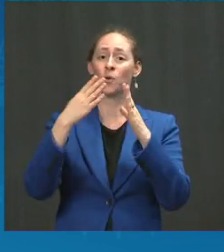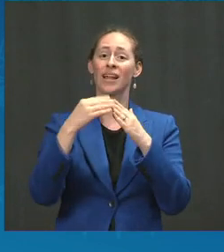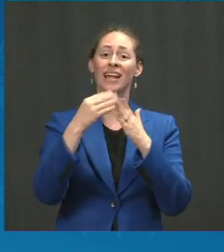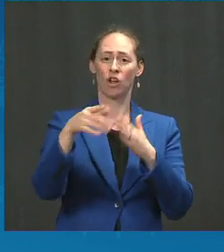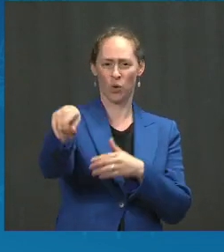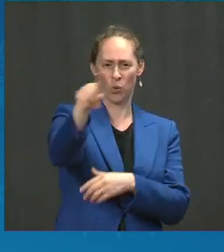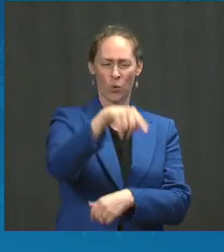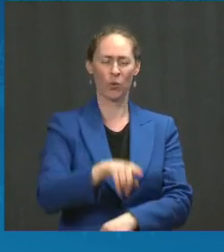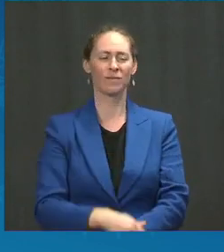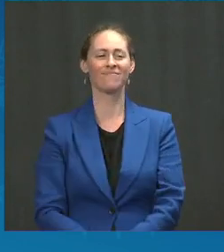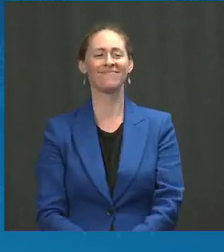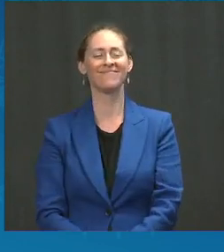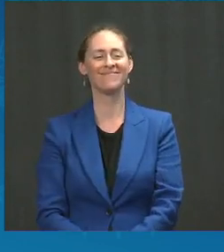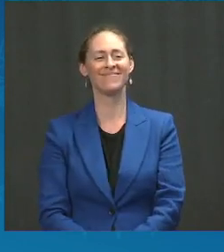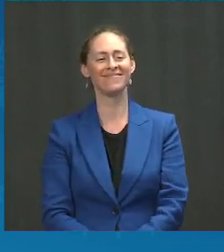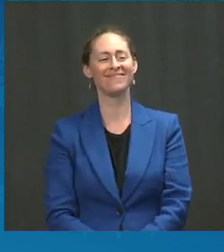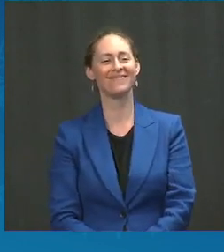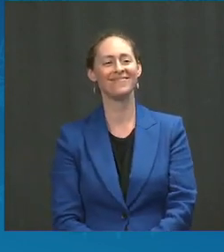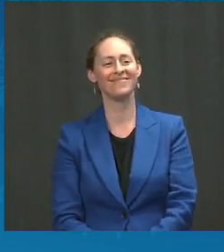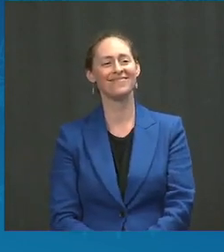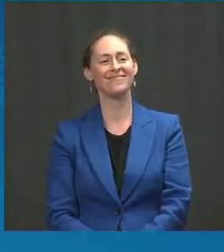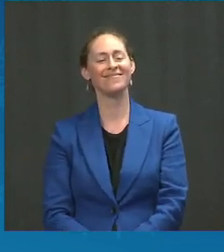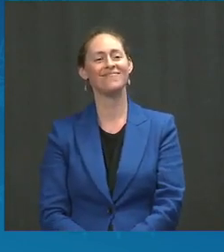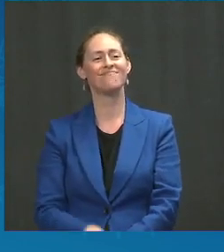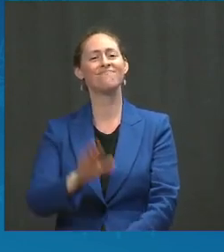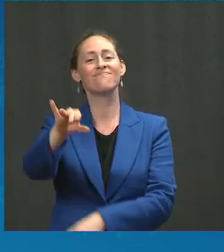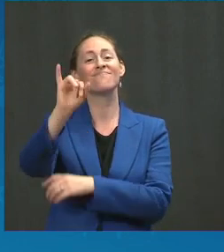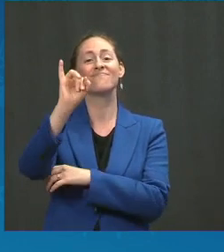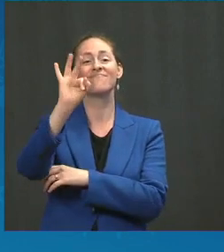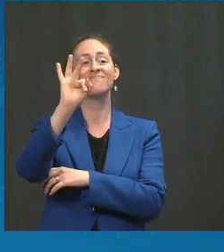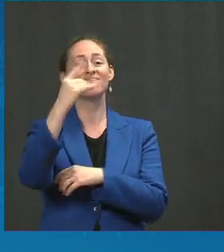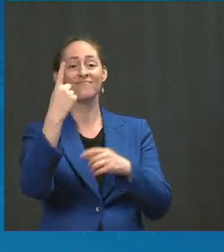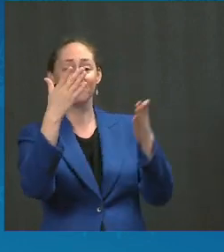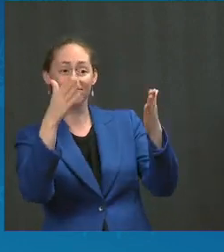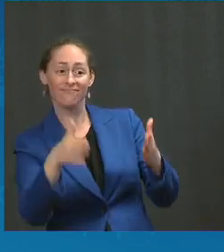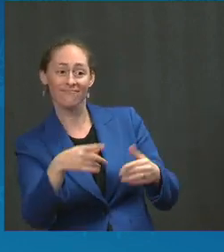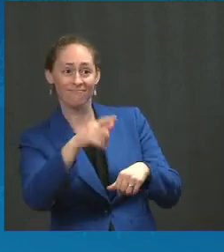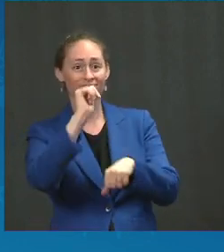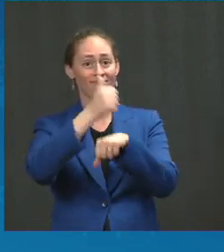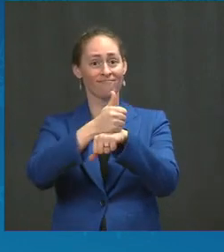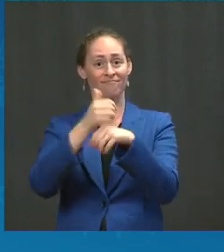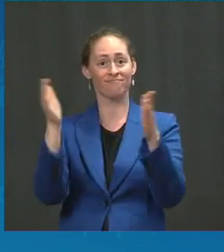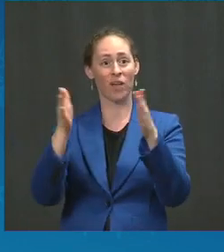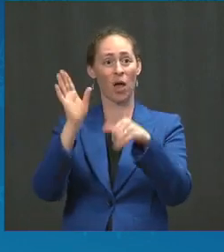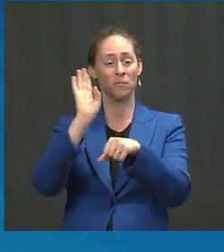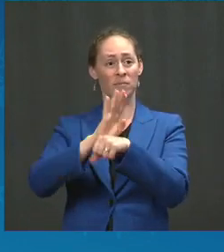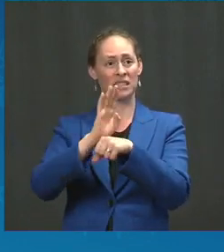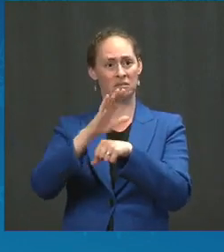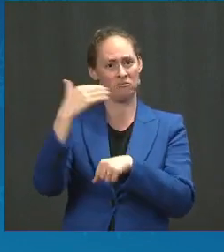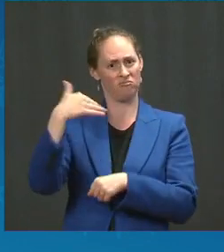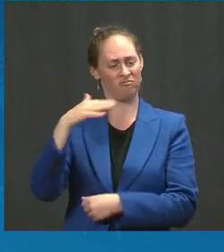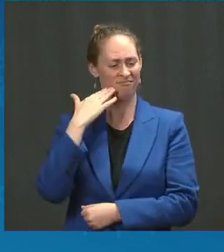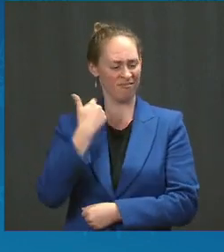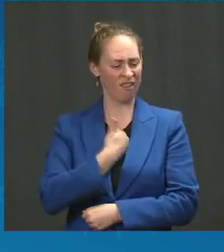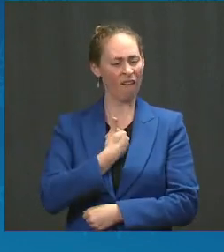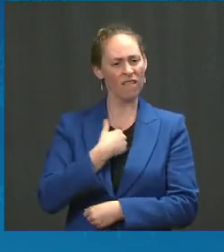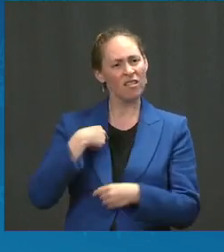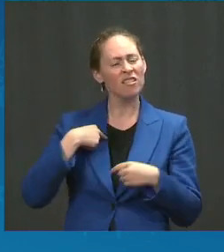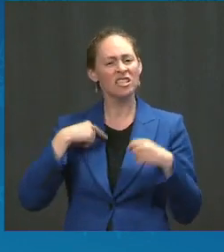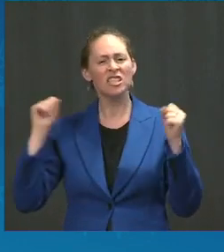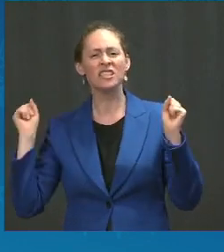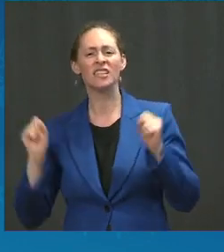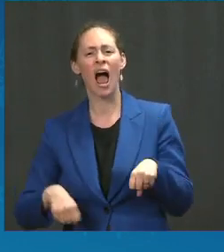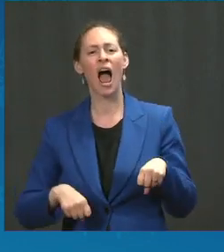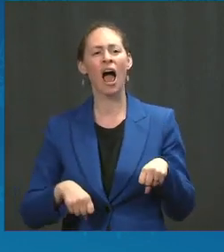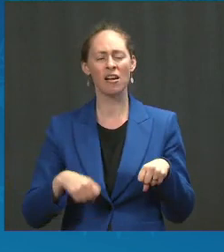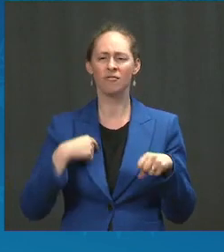small business, it is a true act of self-determination. A small business owner must have a vision,